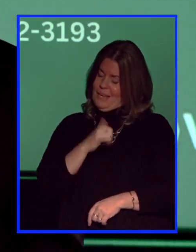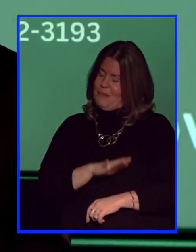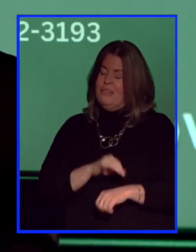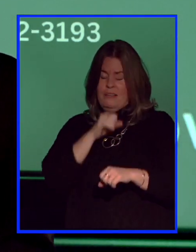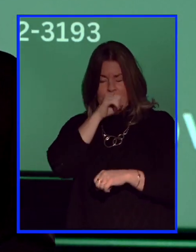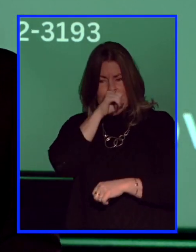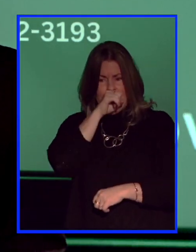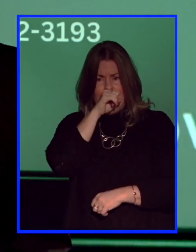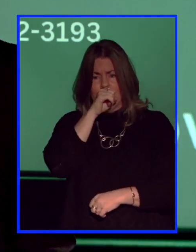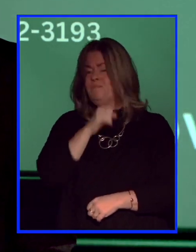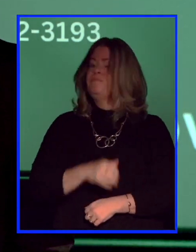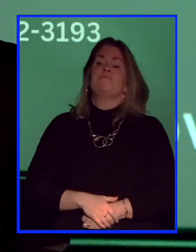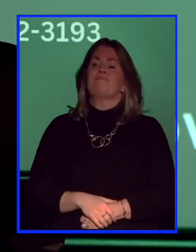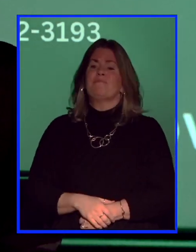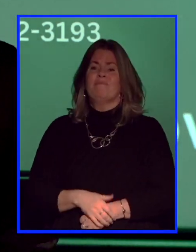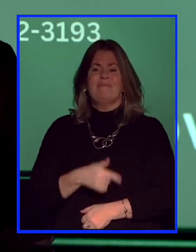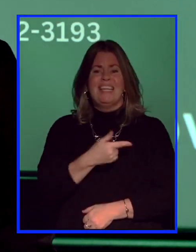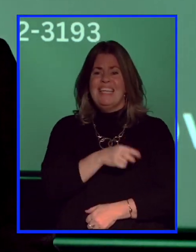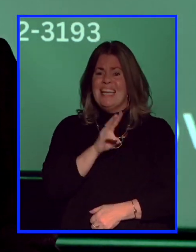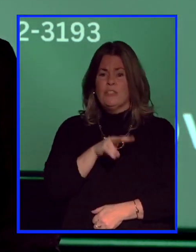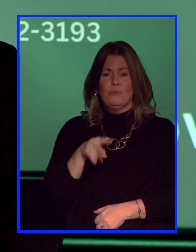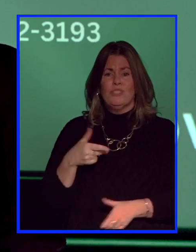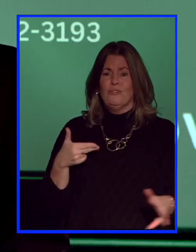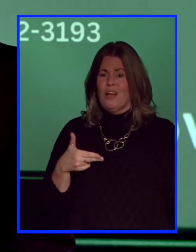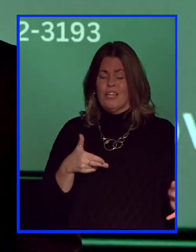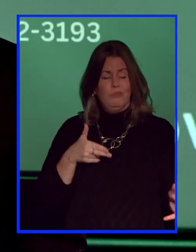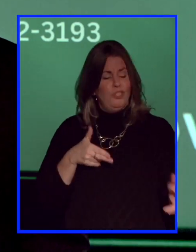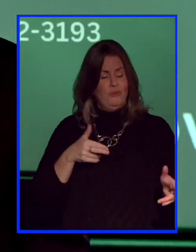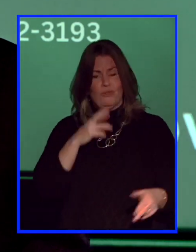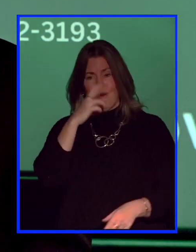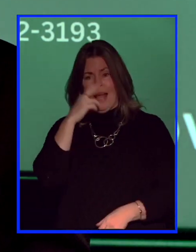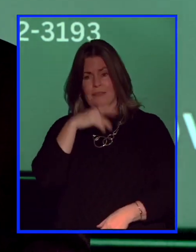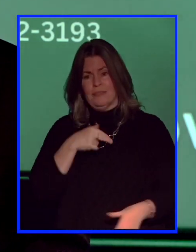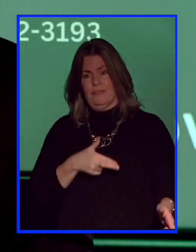But he had a .22 down there and he used to shoot the rats. It's just...